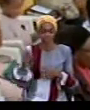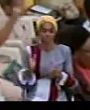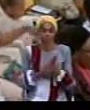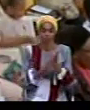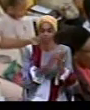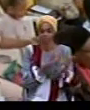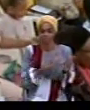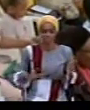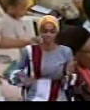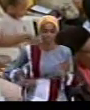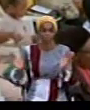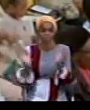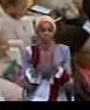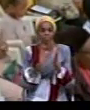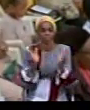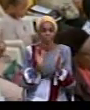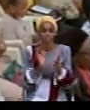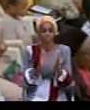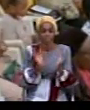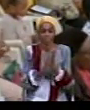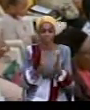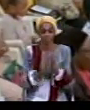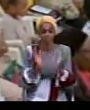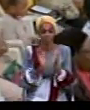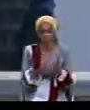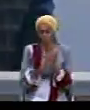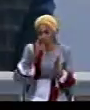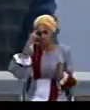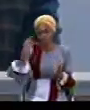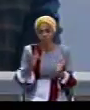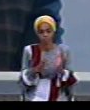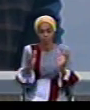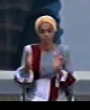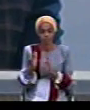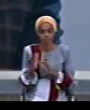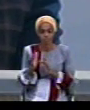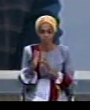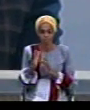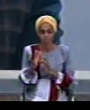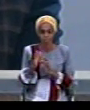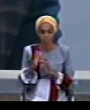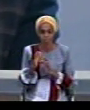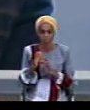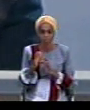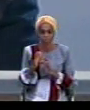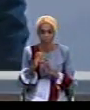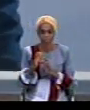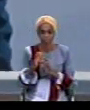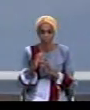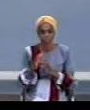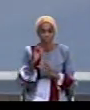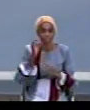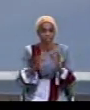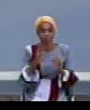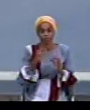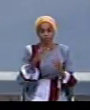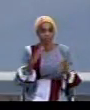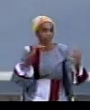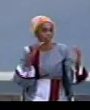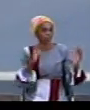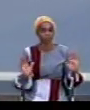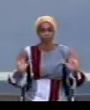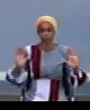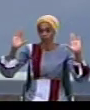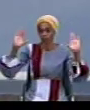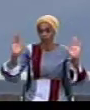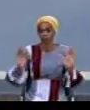Put your hands together for Jesus Christ. If you are expecting signs and wonders for yourself, put